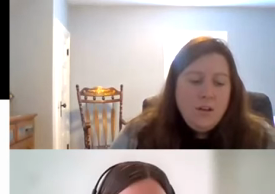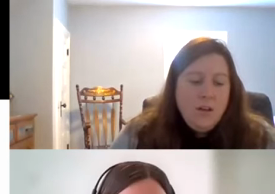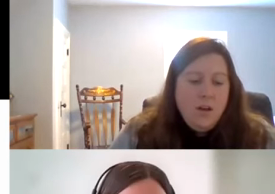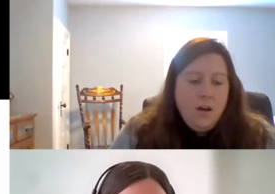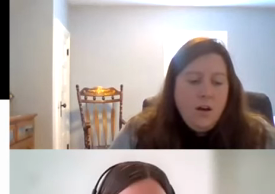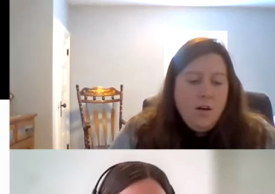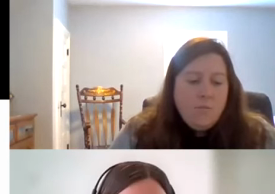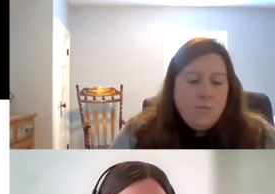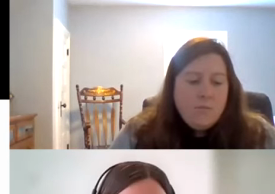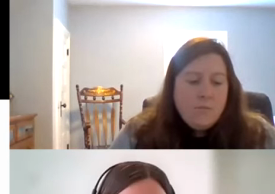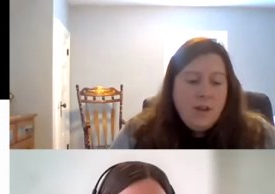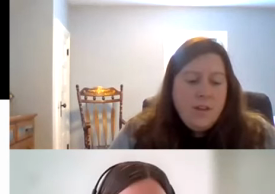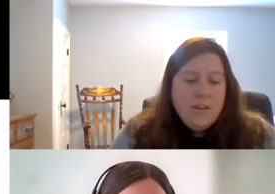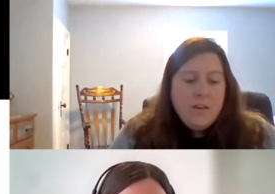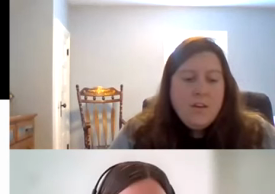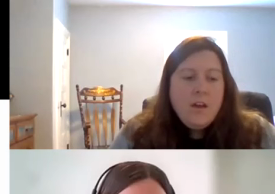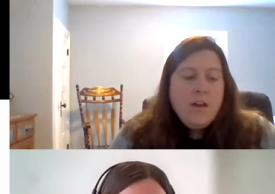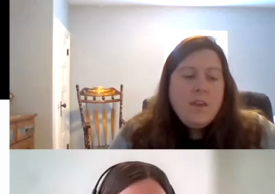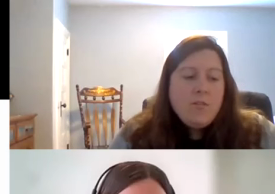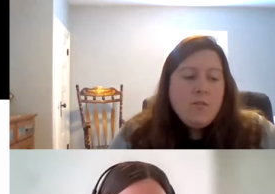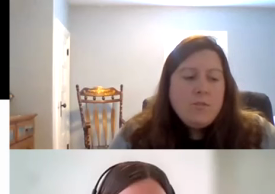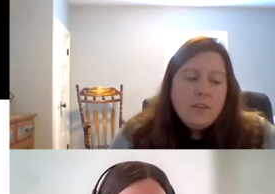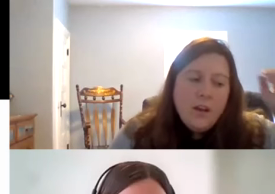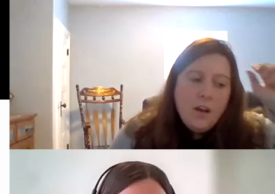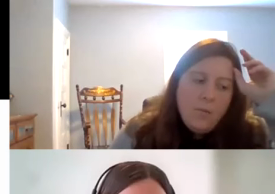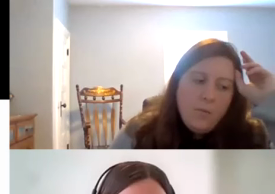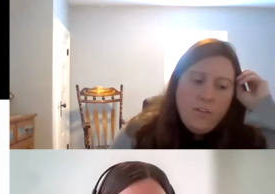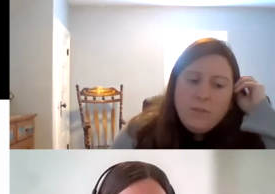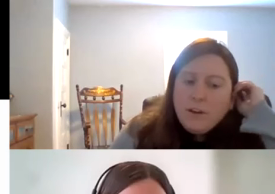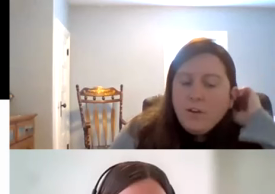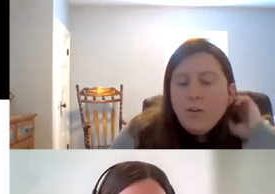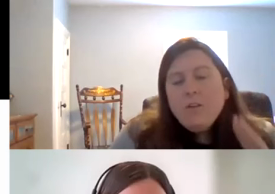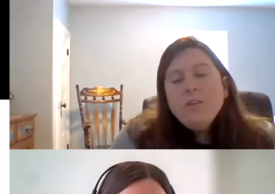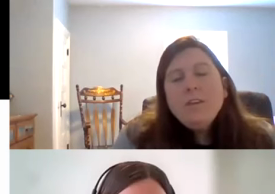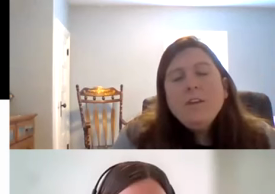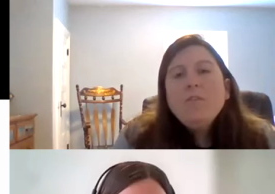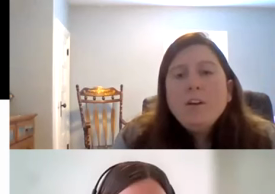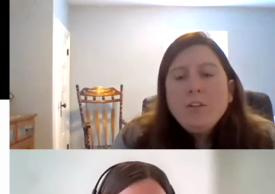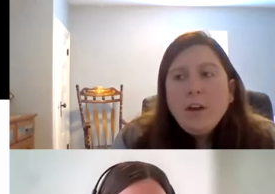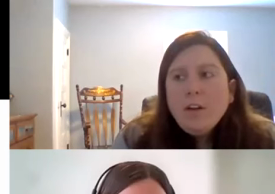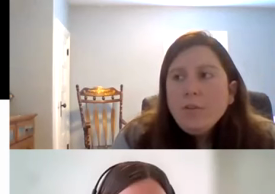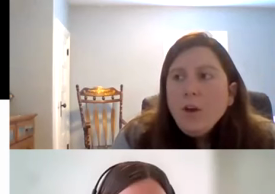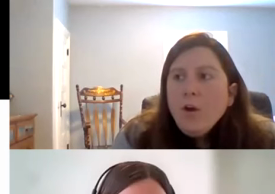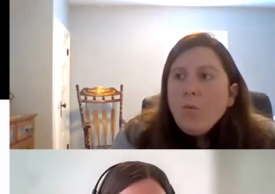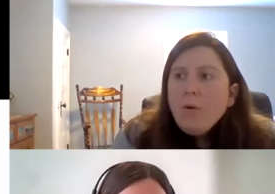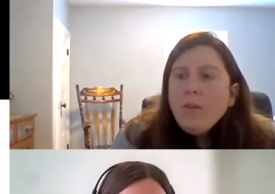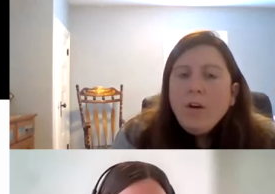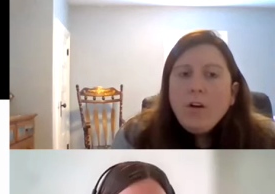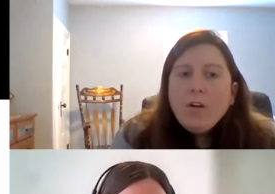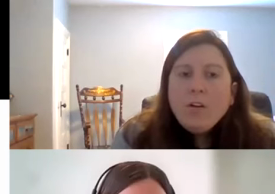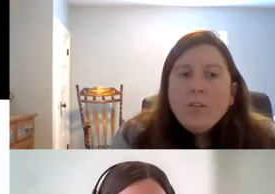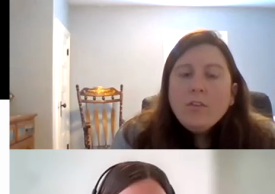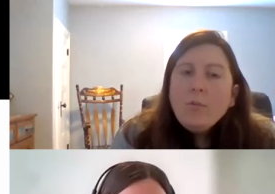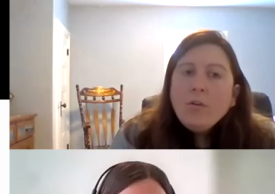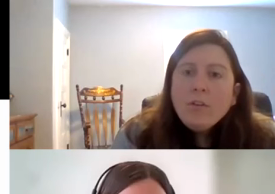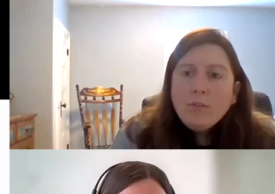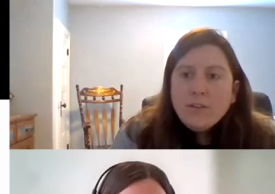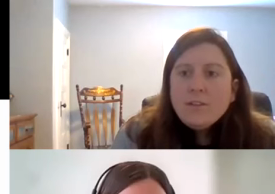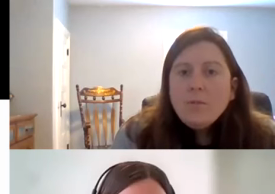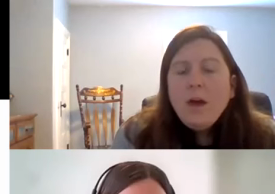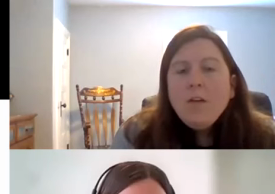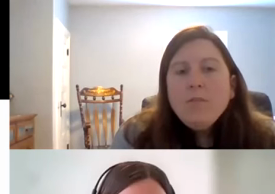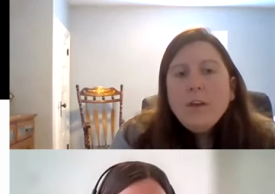management. I think the other thing that we have done a lot of is getting very creative with our